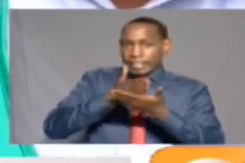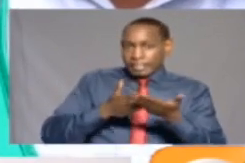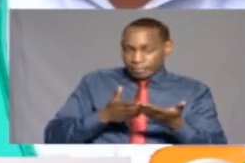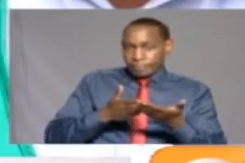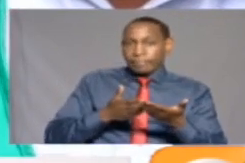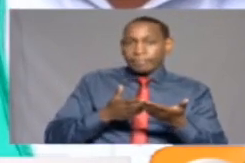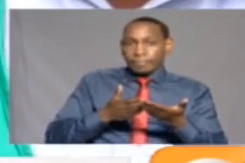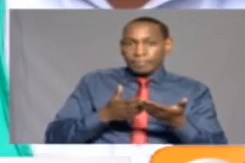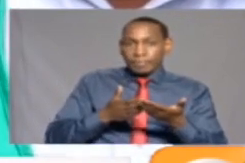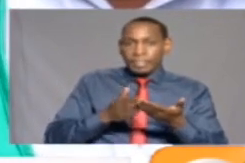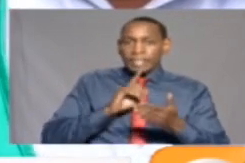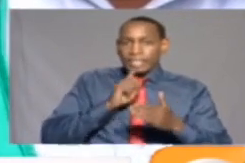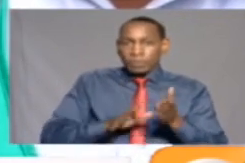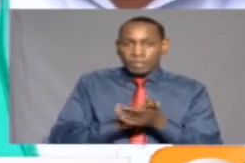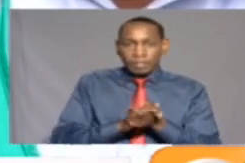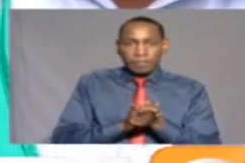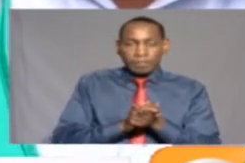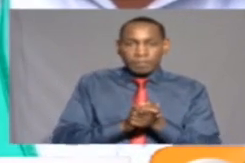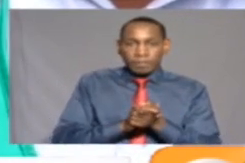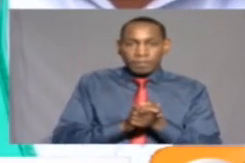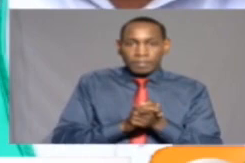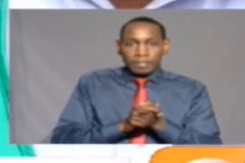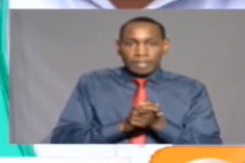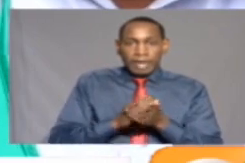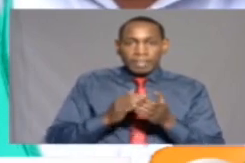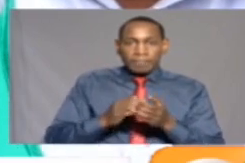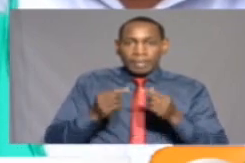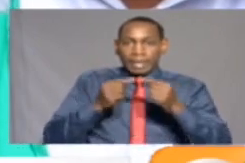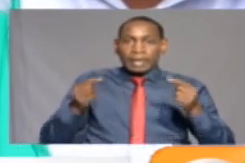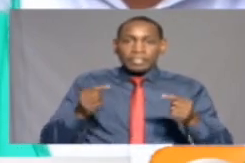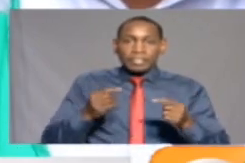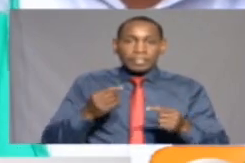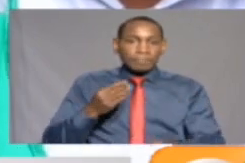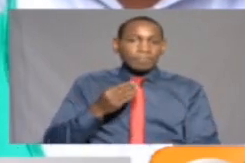be antihypertensives, antidiabetics,